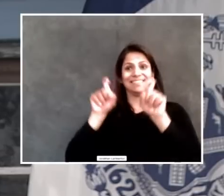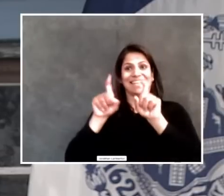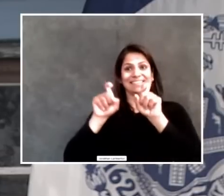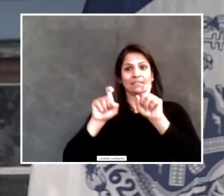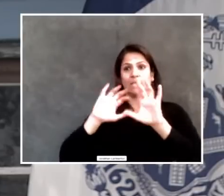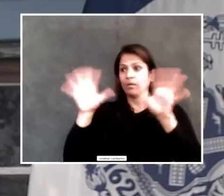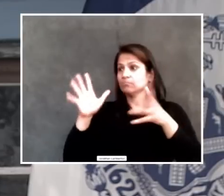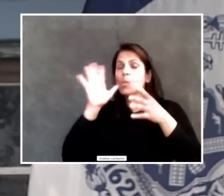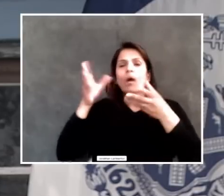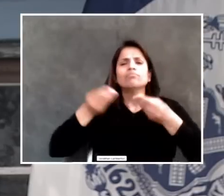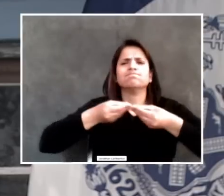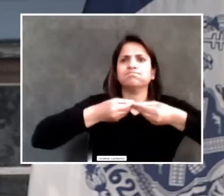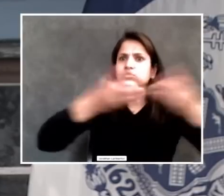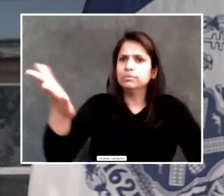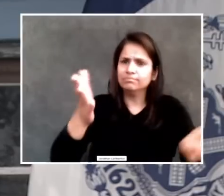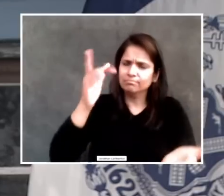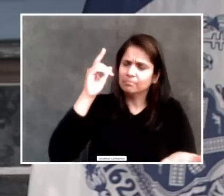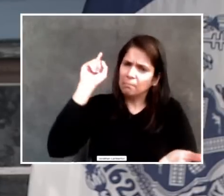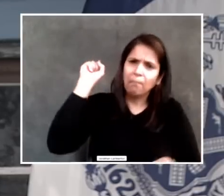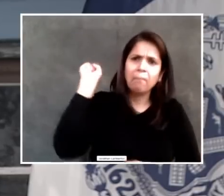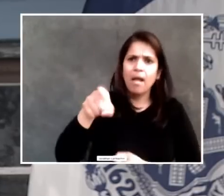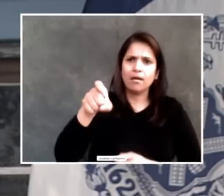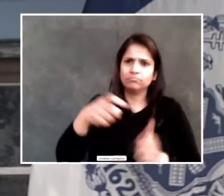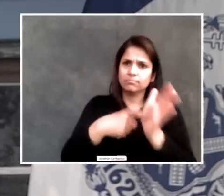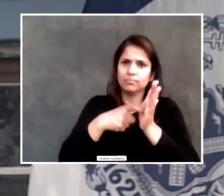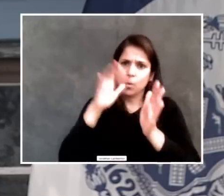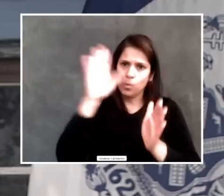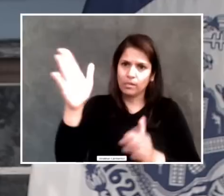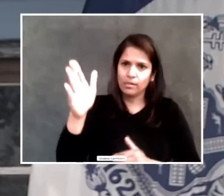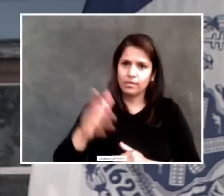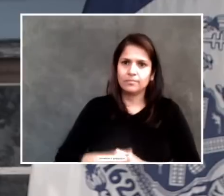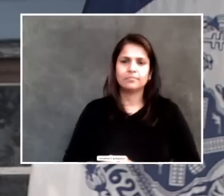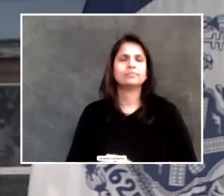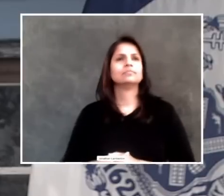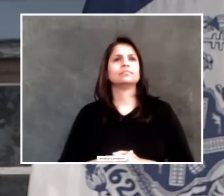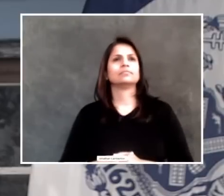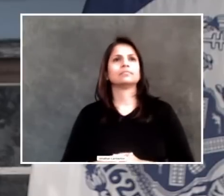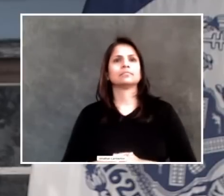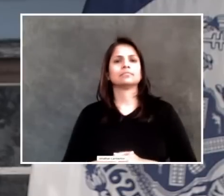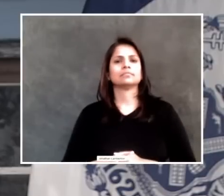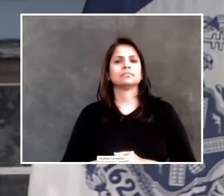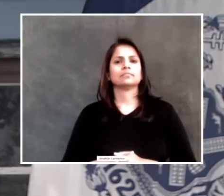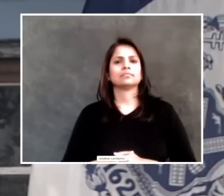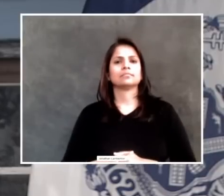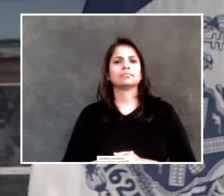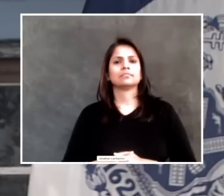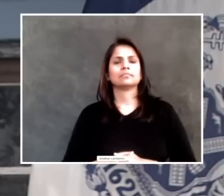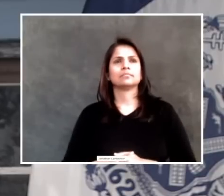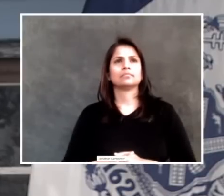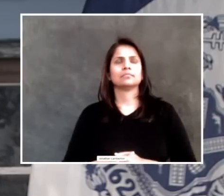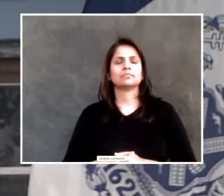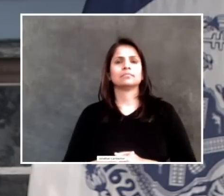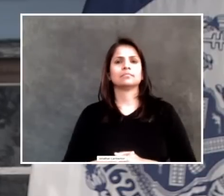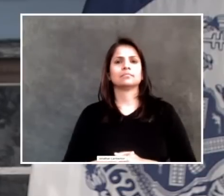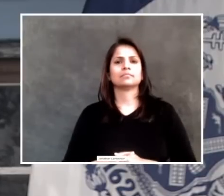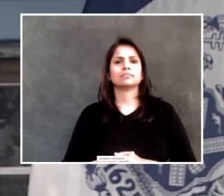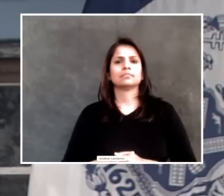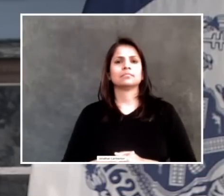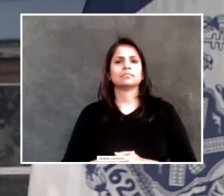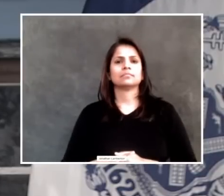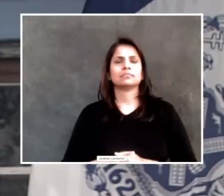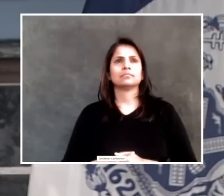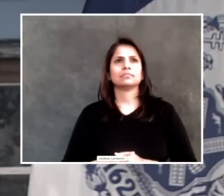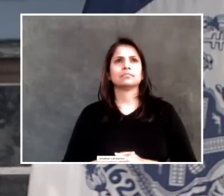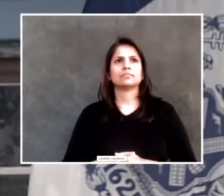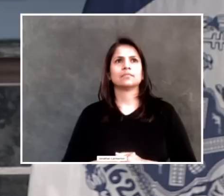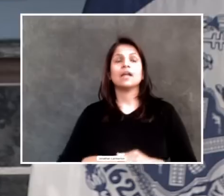Next, we have Ms. Dayuf Campbell. Ms. Dayuf Campbell from morning. Africa and Harlem. Good morning. Can